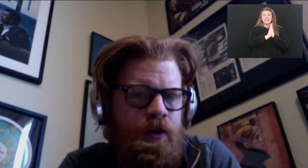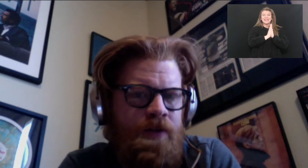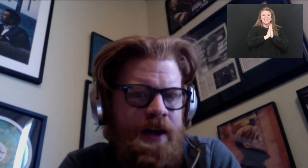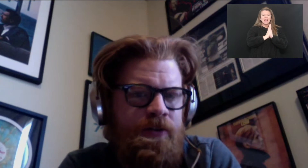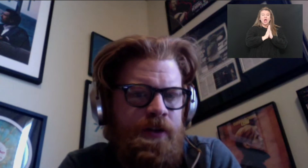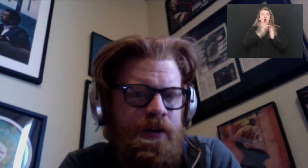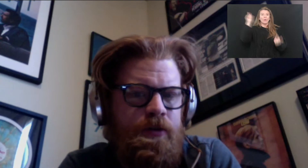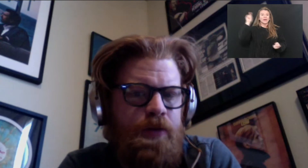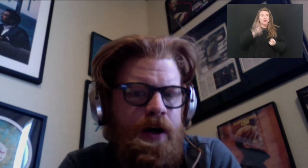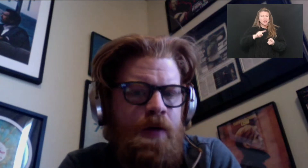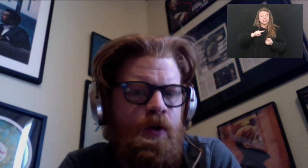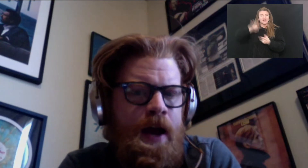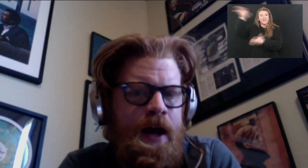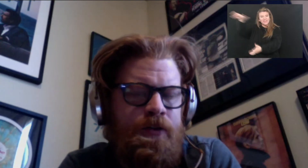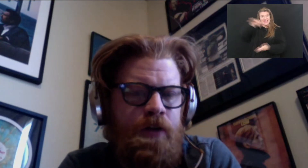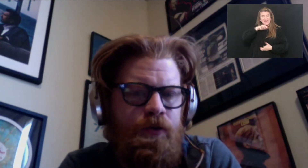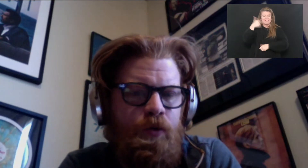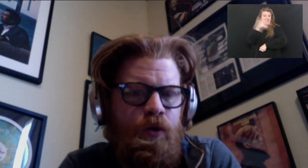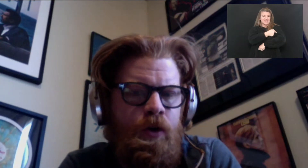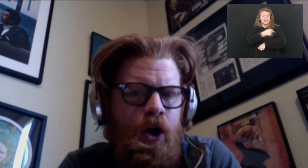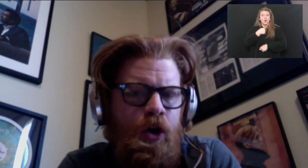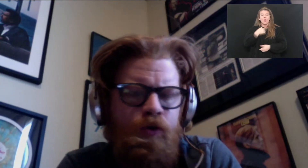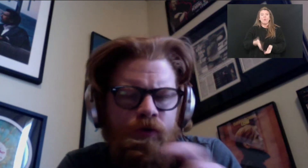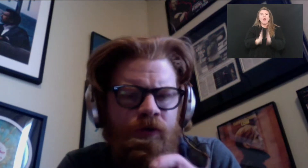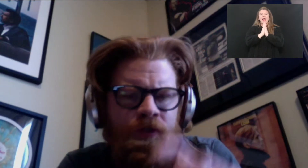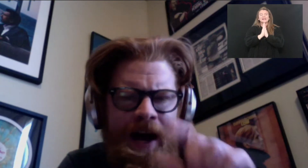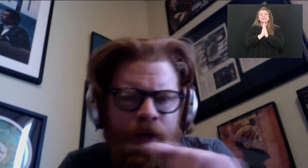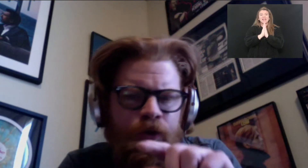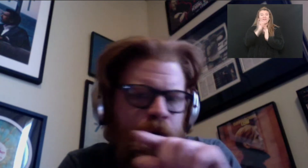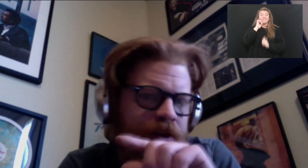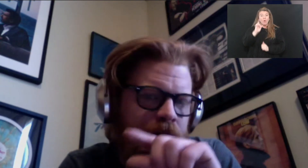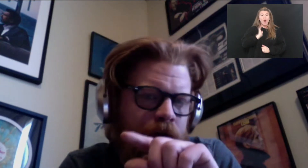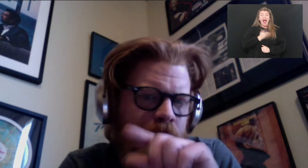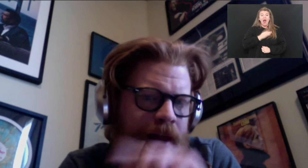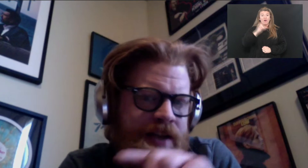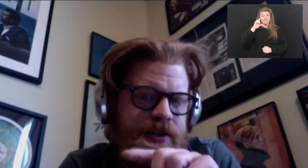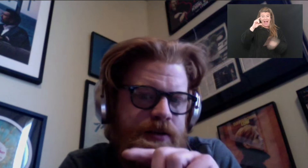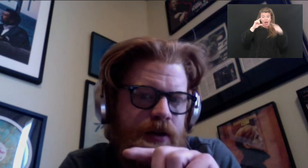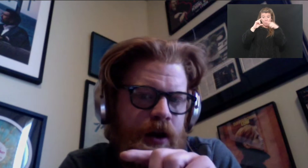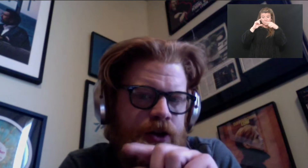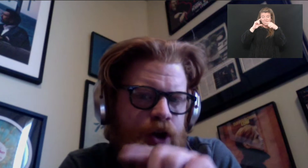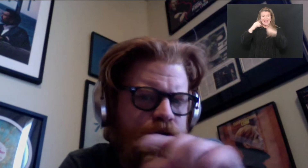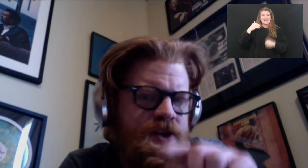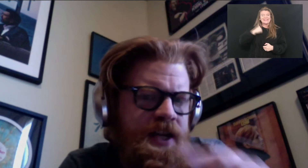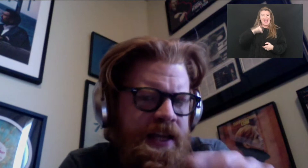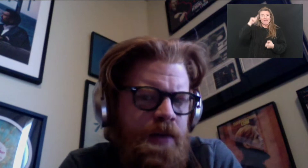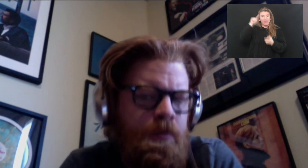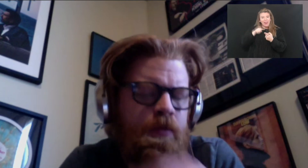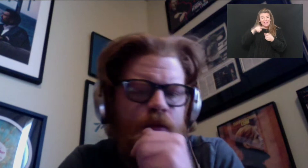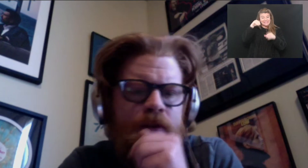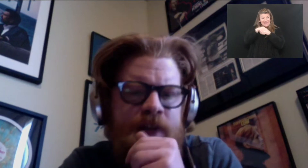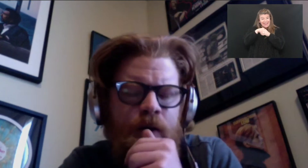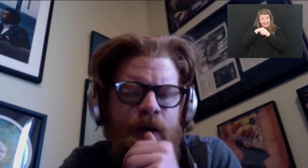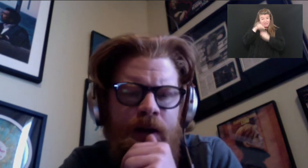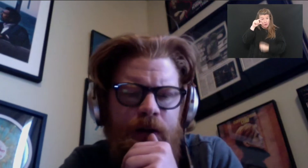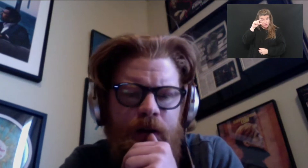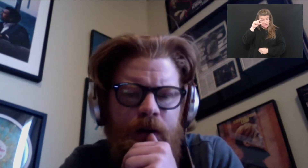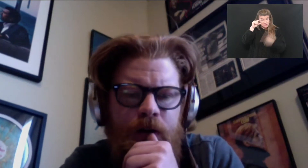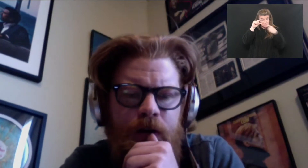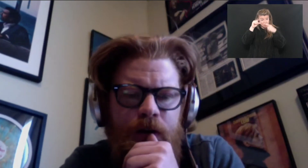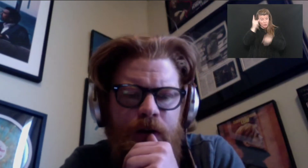in our vaccine supply. We're asking for vials with less doses in them. Is that